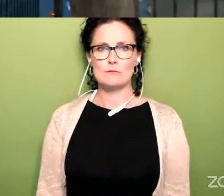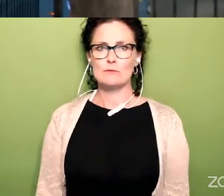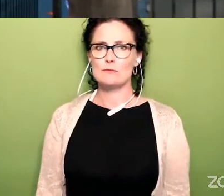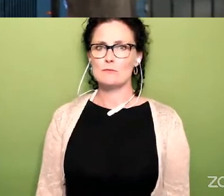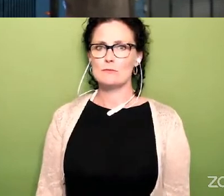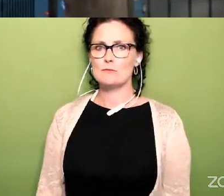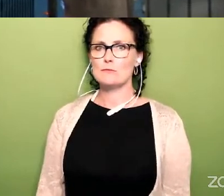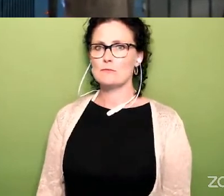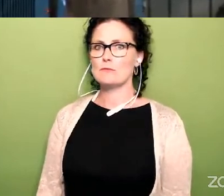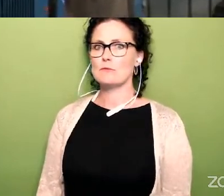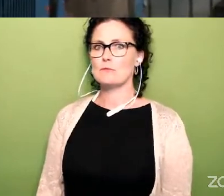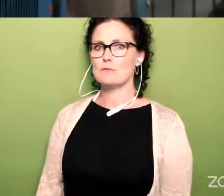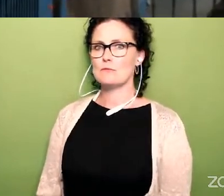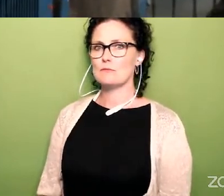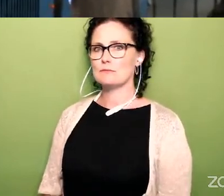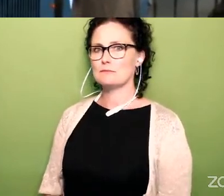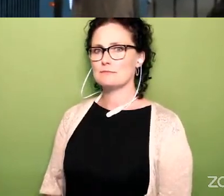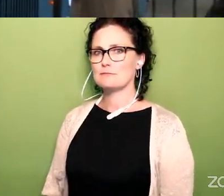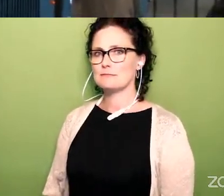But everyone is struggling.